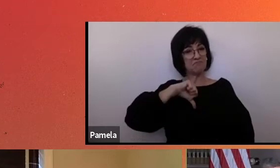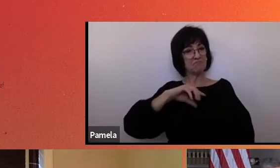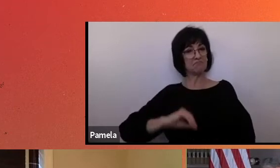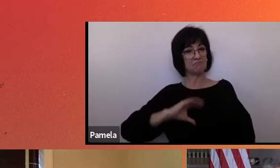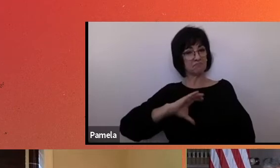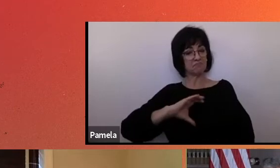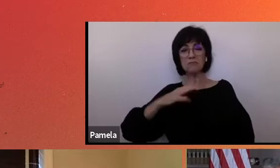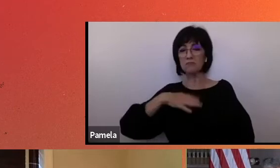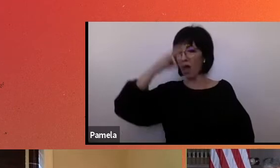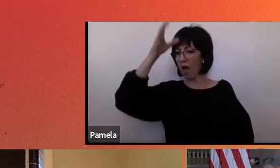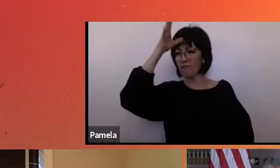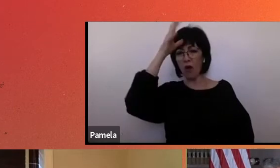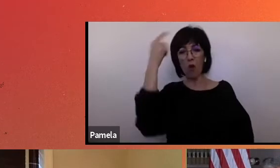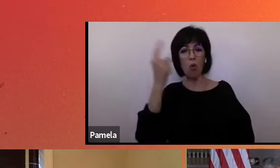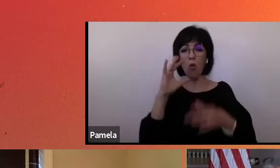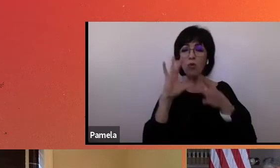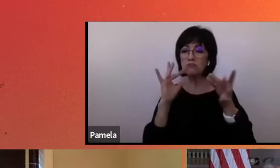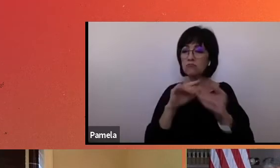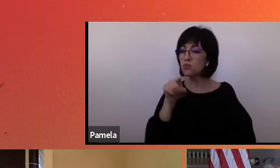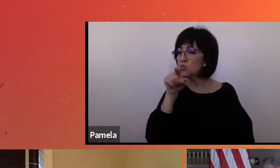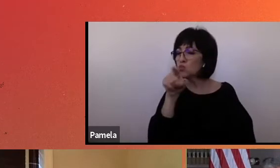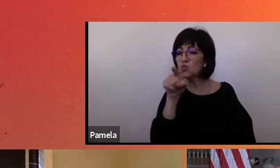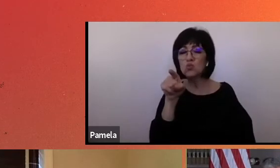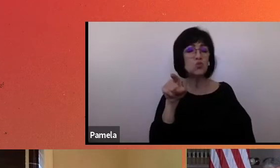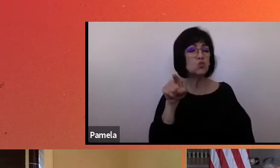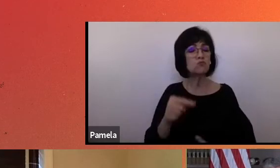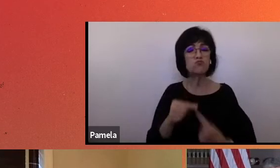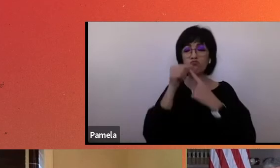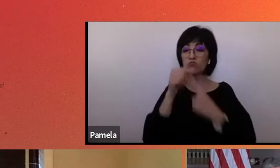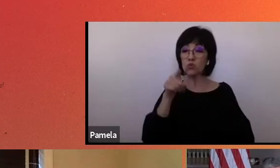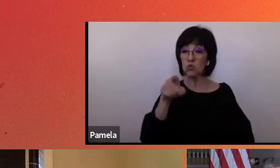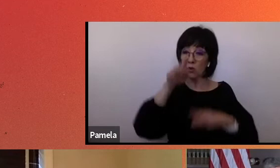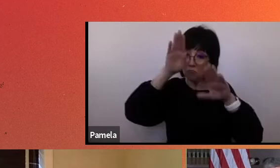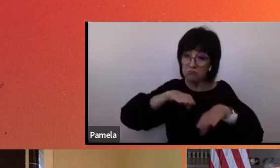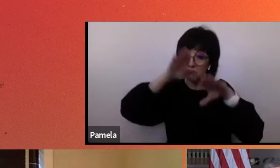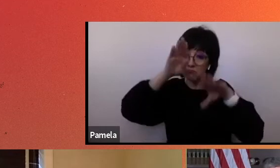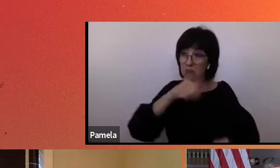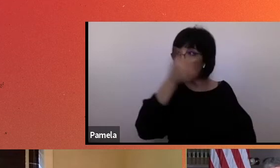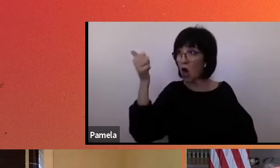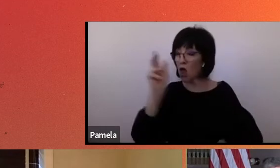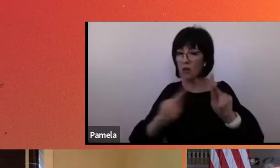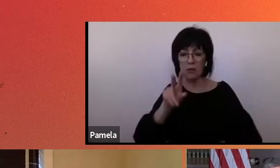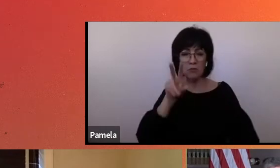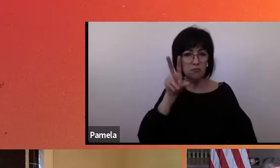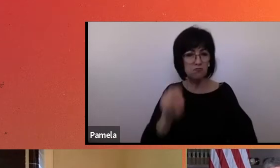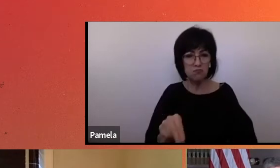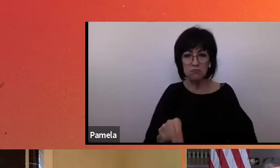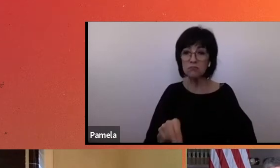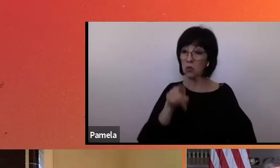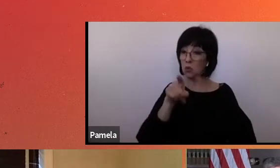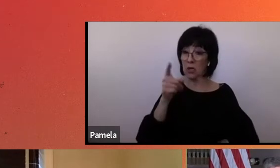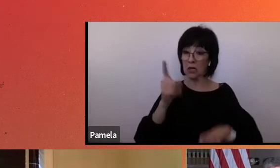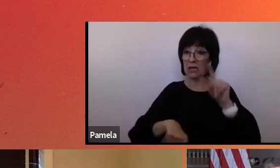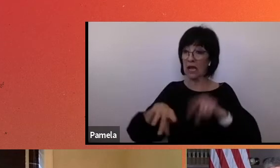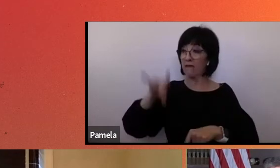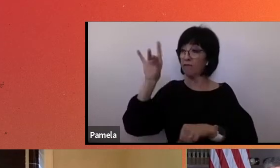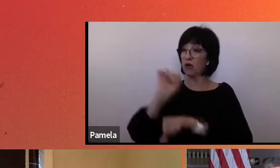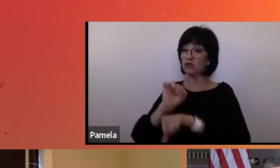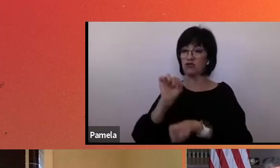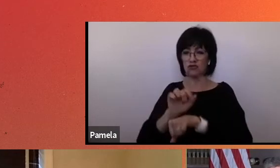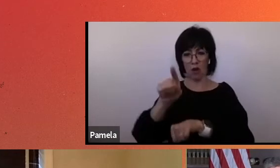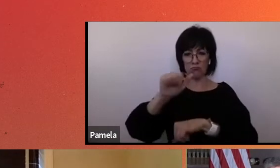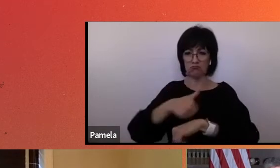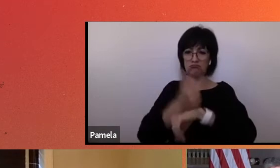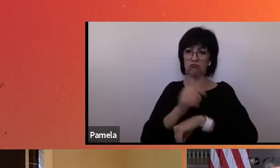somebody and that we did not have to cower to anybody. And if we couldn't find a job, make a job. So all seven of us children actually